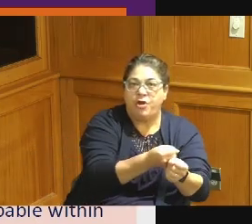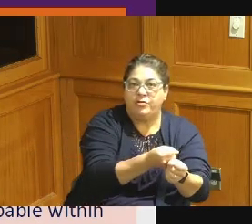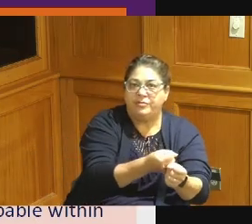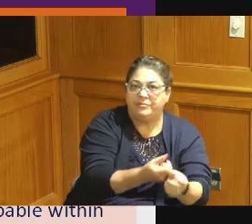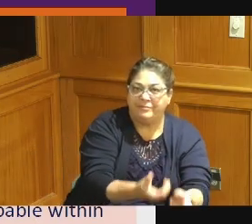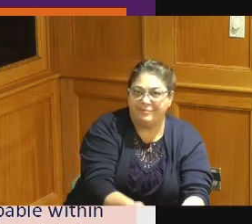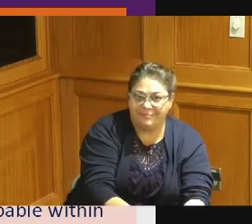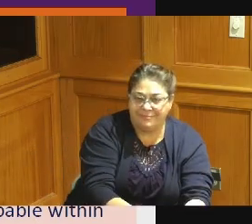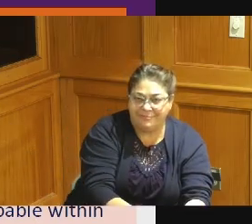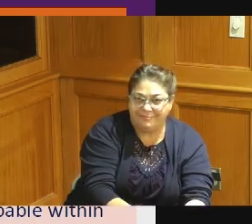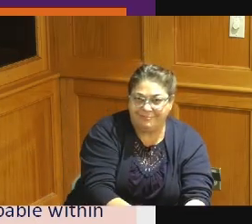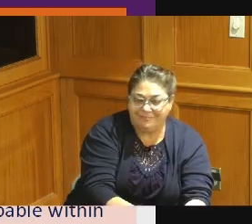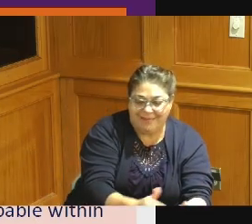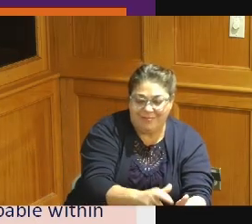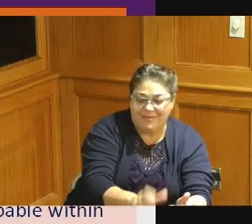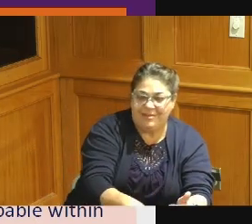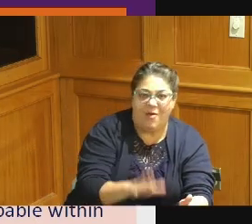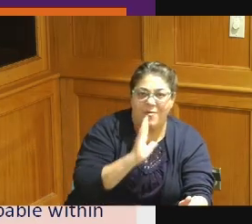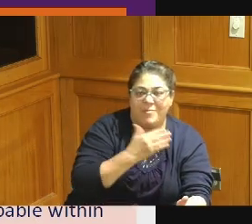that's a bad outcome for everybody.